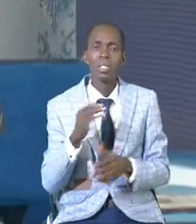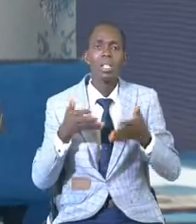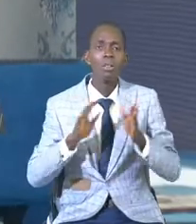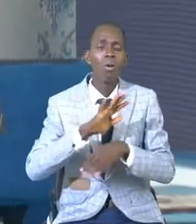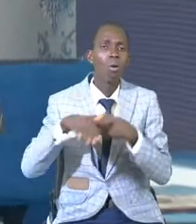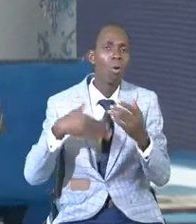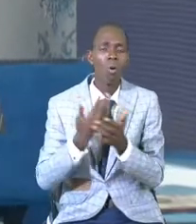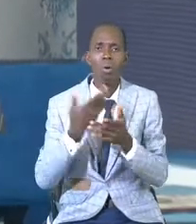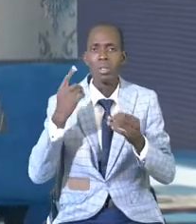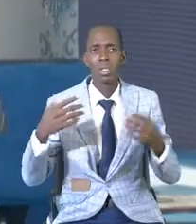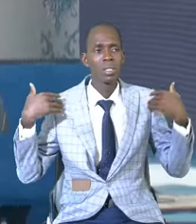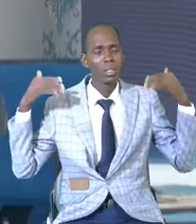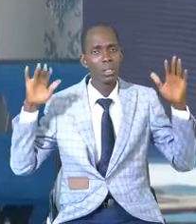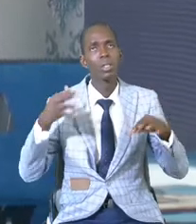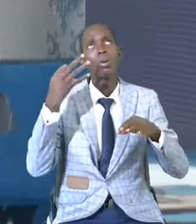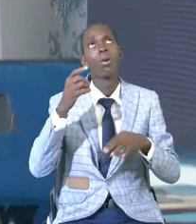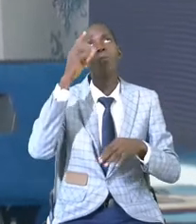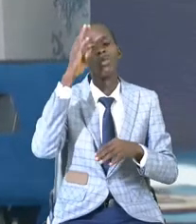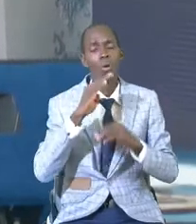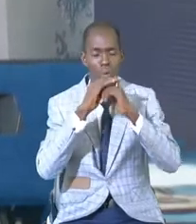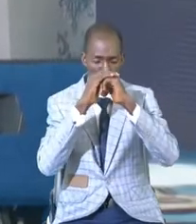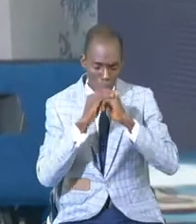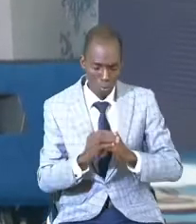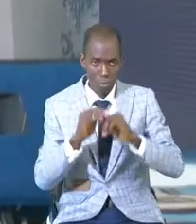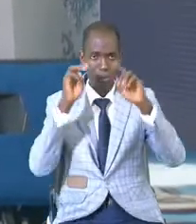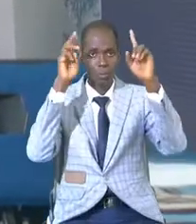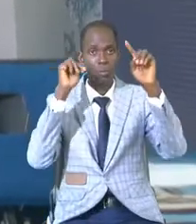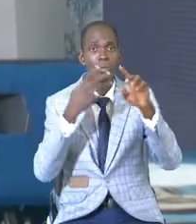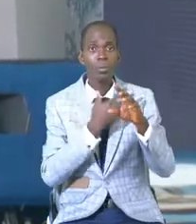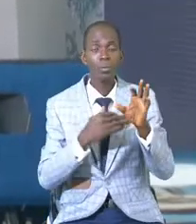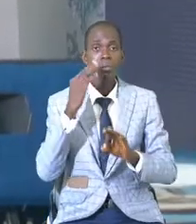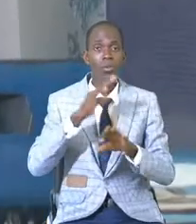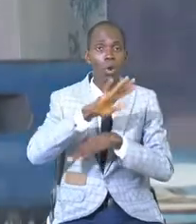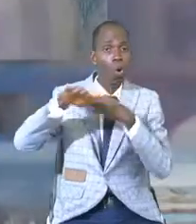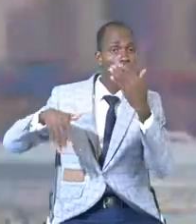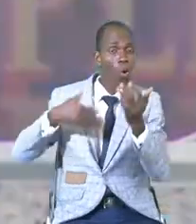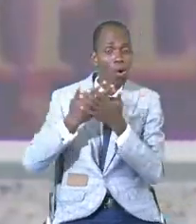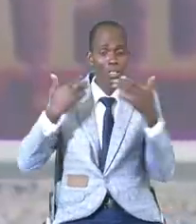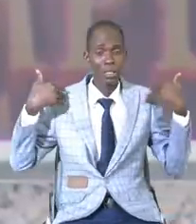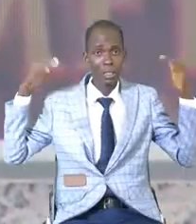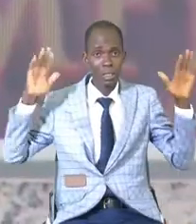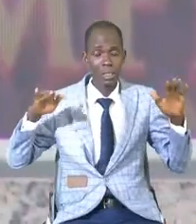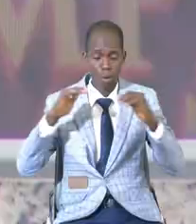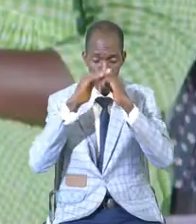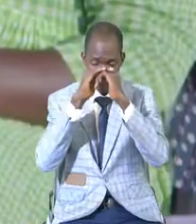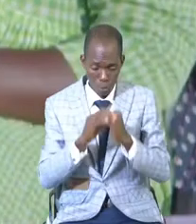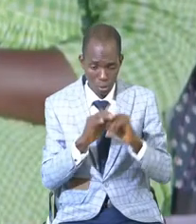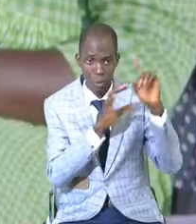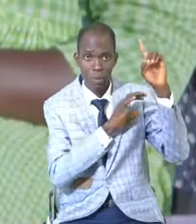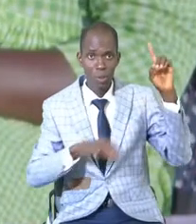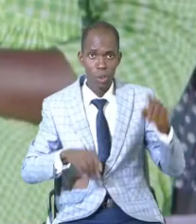of God worship him. And if all the angels of God are worshiping him, you will worship